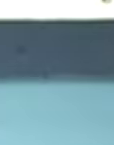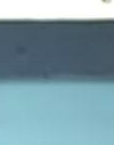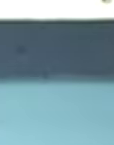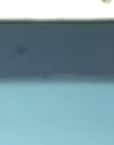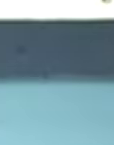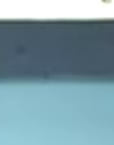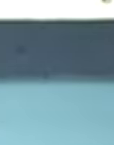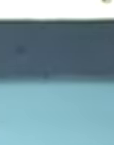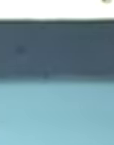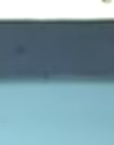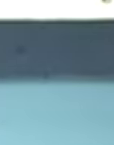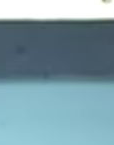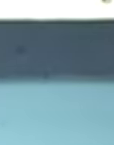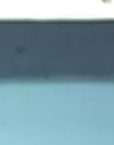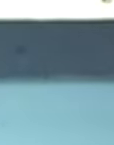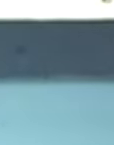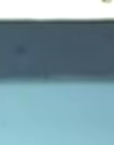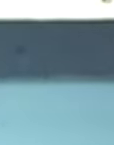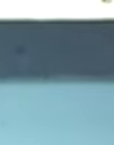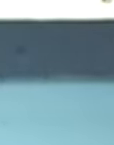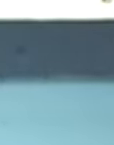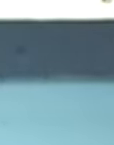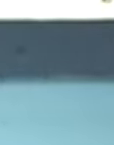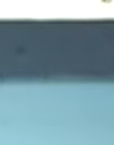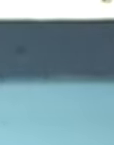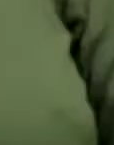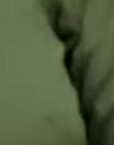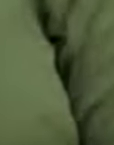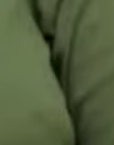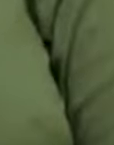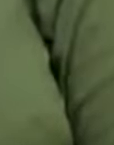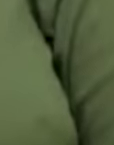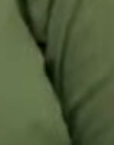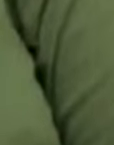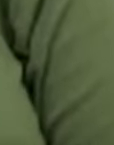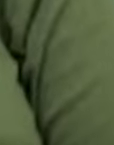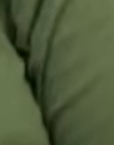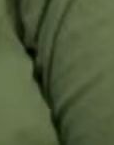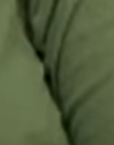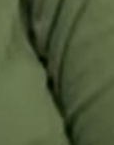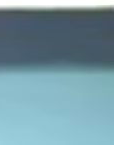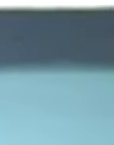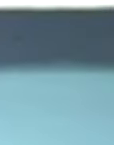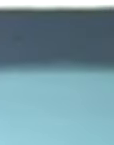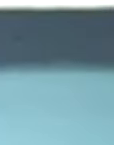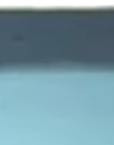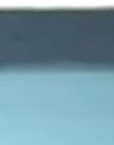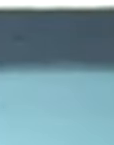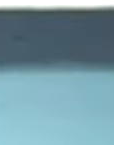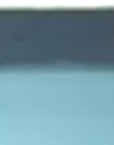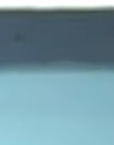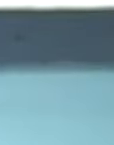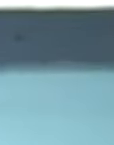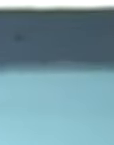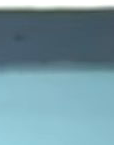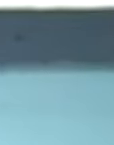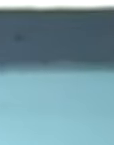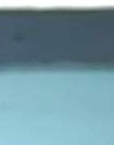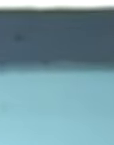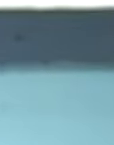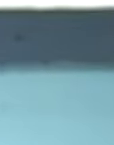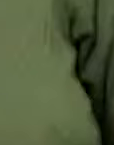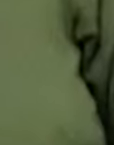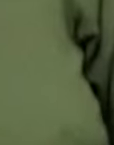of thought. Some of us are disciplined because of the caning we received. For Chulia, it's always papa yake. Yawache, that was